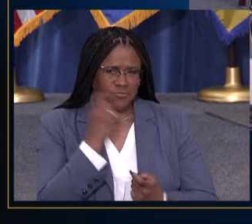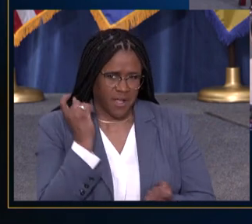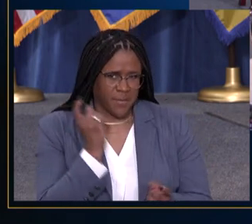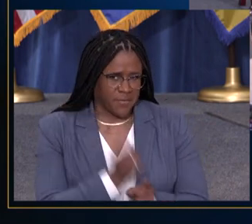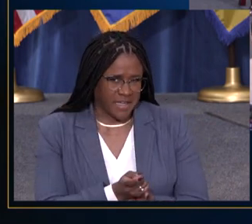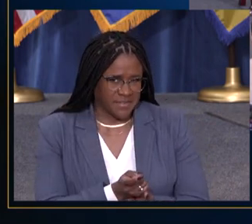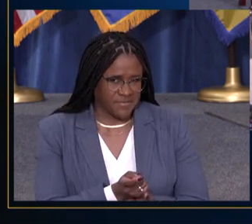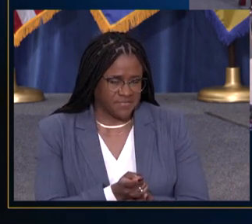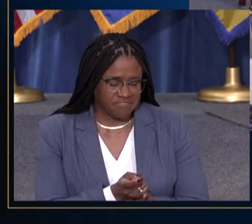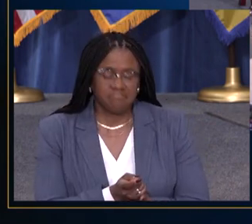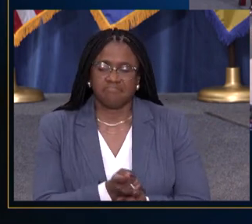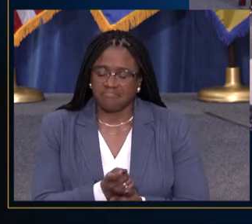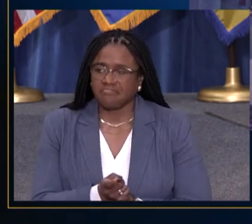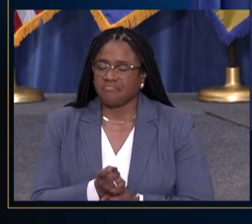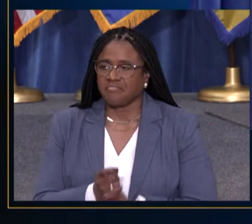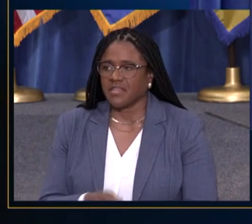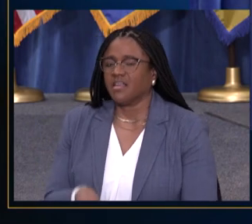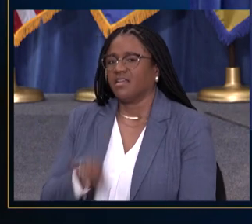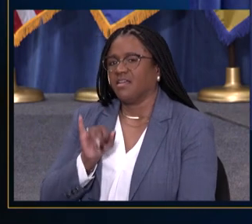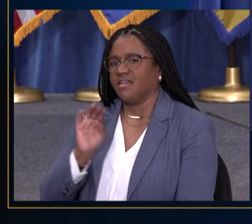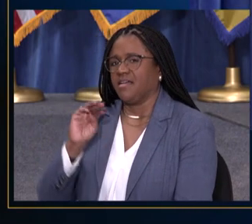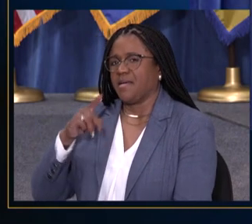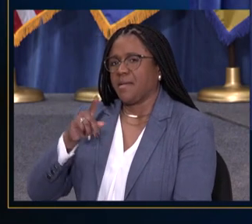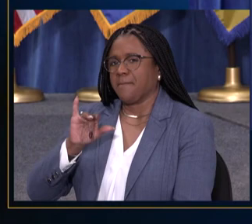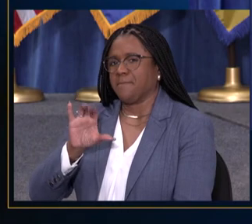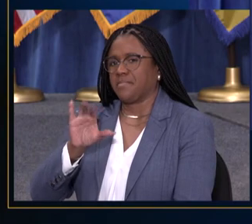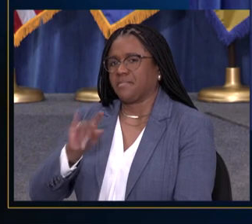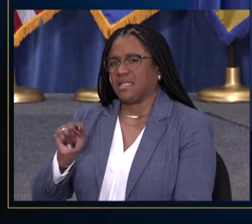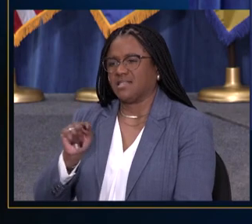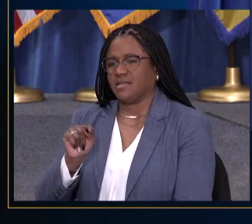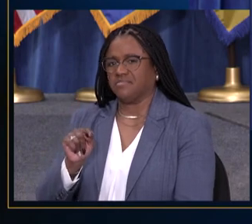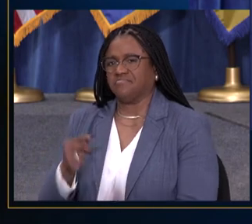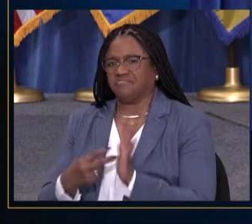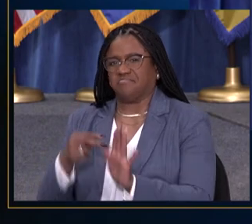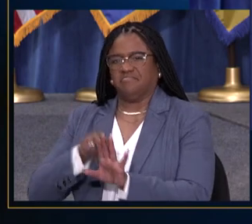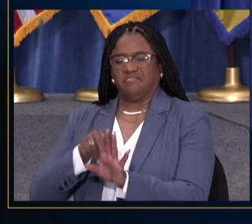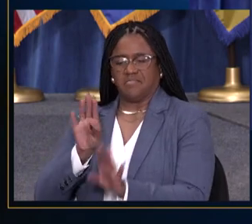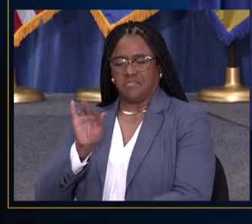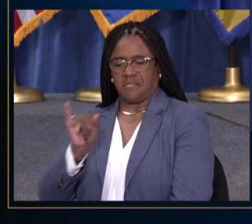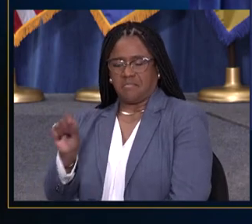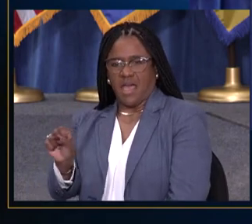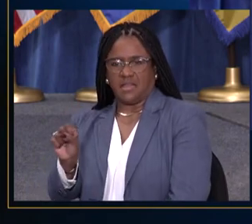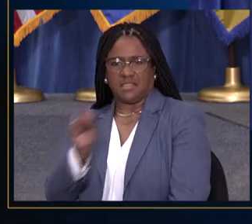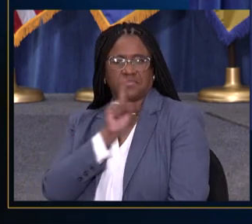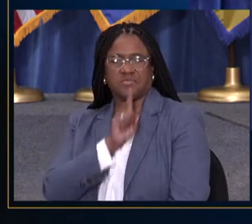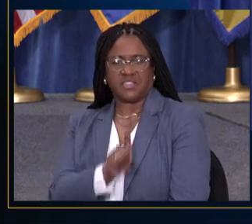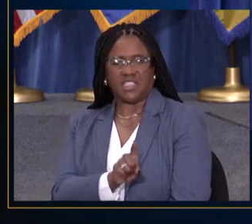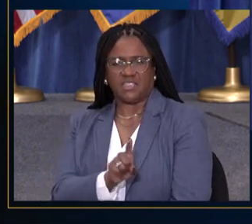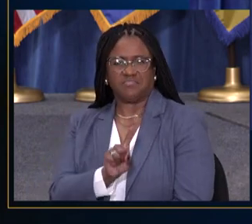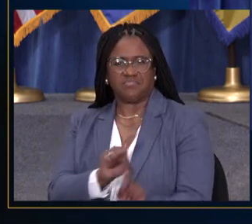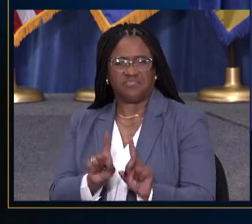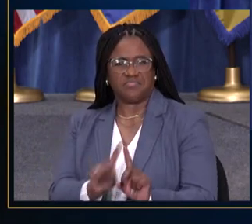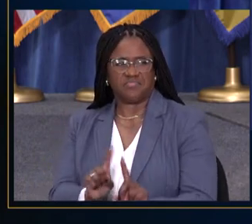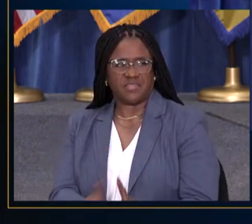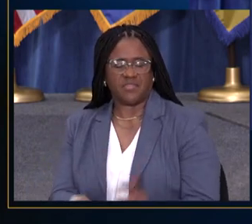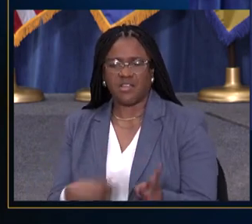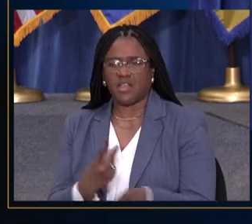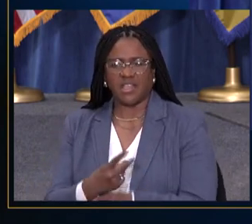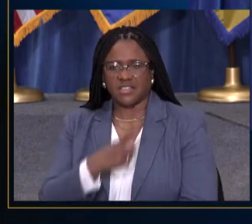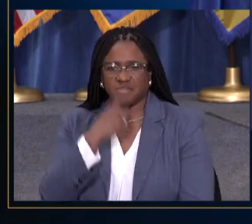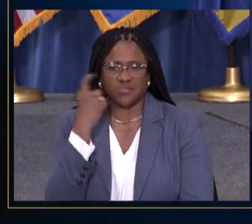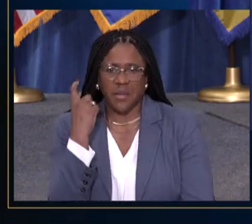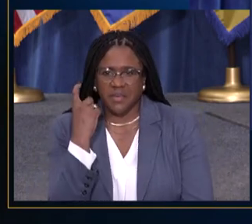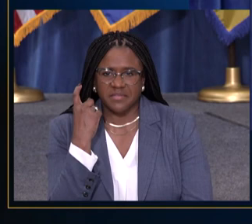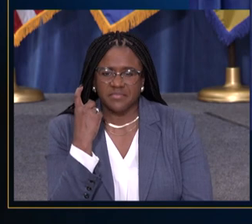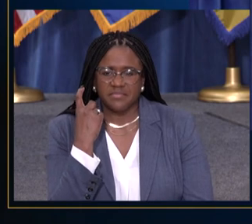about implicit bias, you know, leads to mistreatment. But there's all different forms of, you know, trauma that has contributed